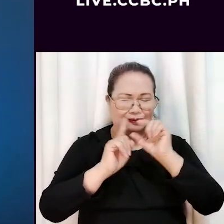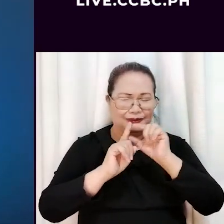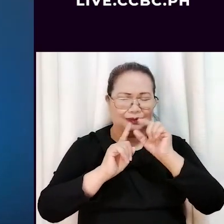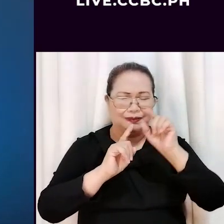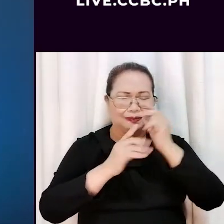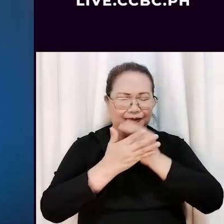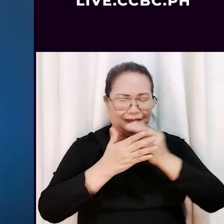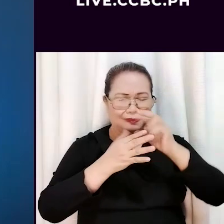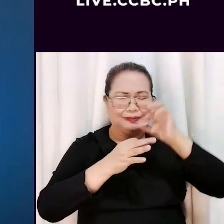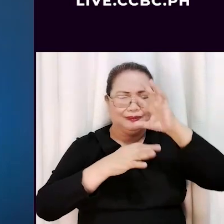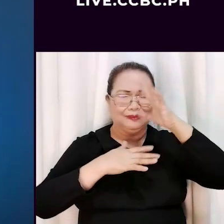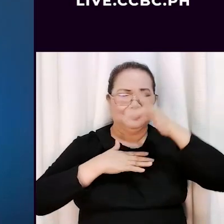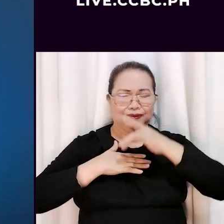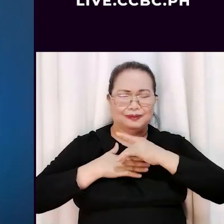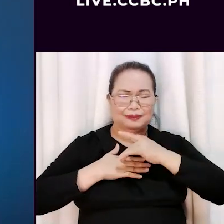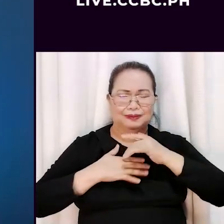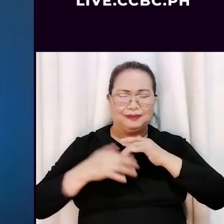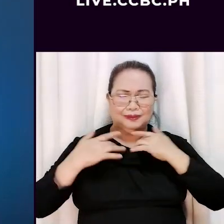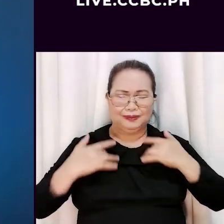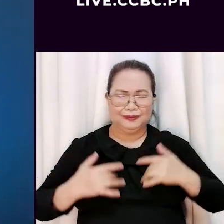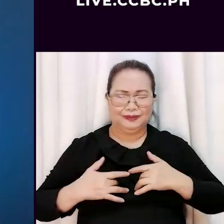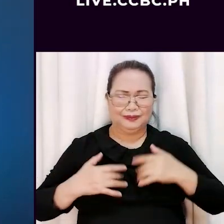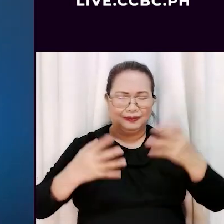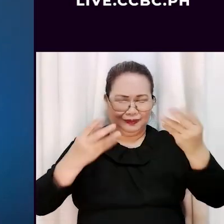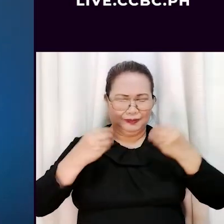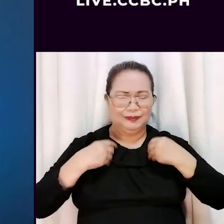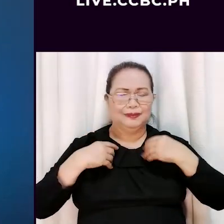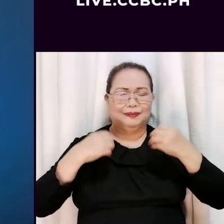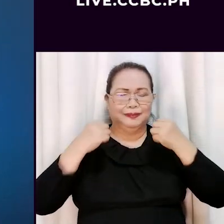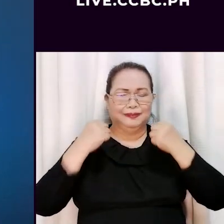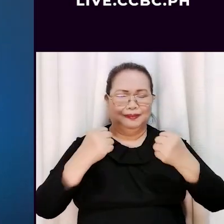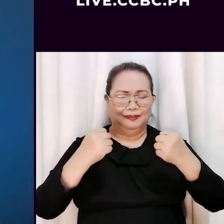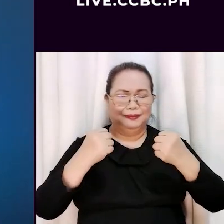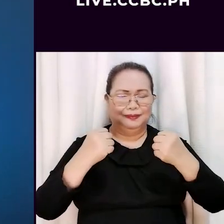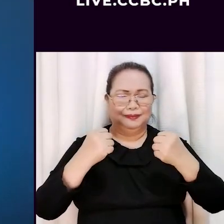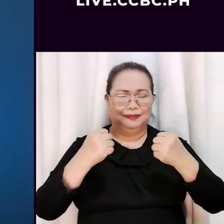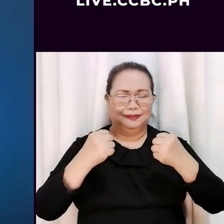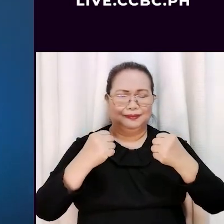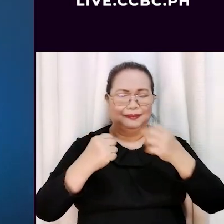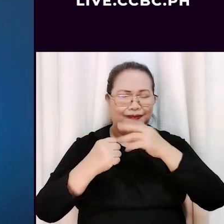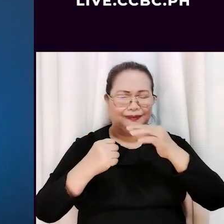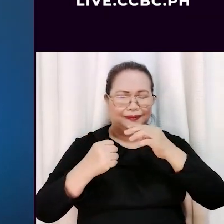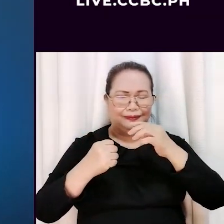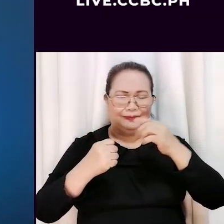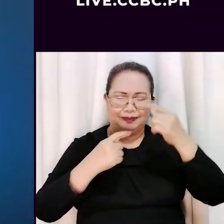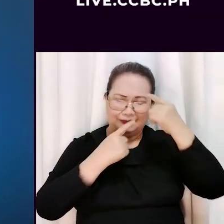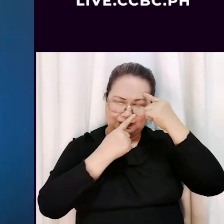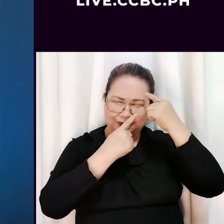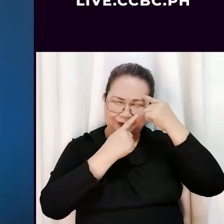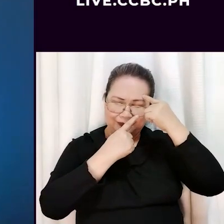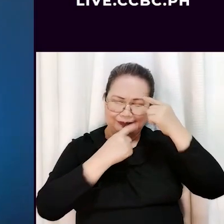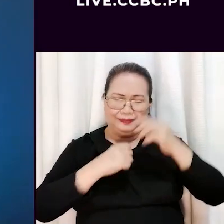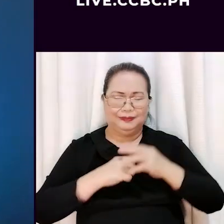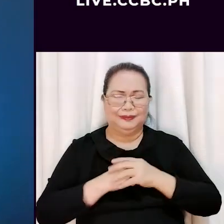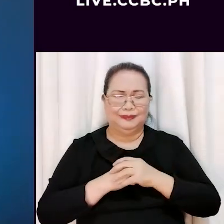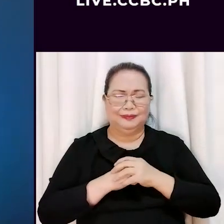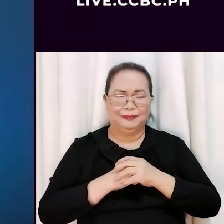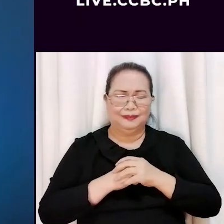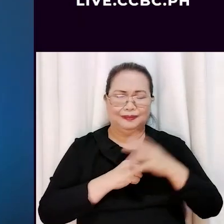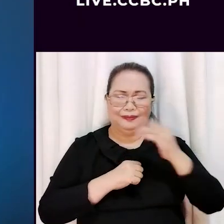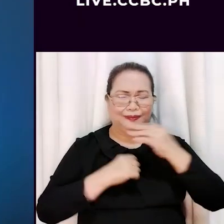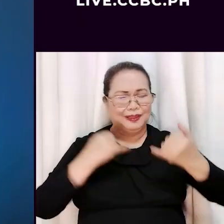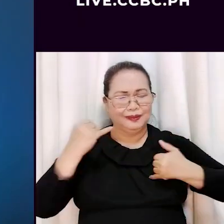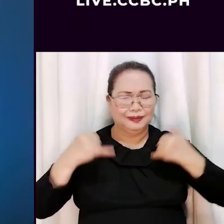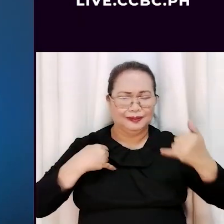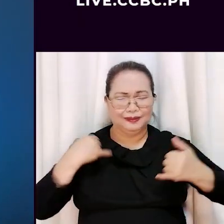sent into my heart, give me the strength and the mind and the